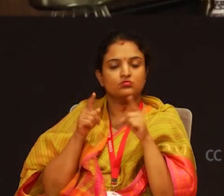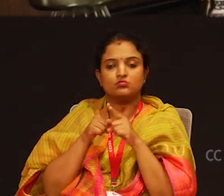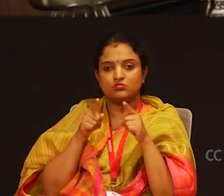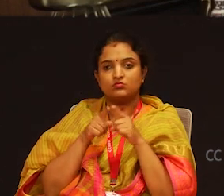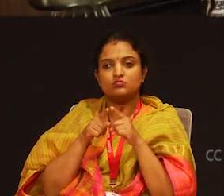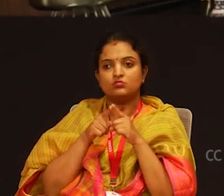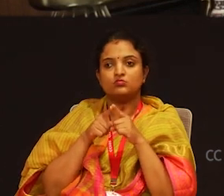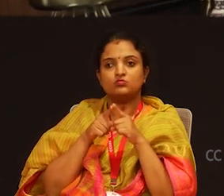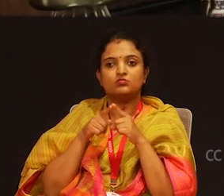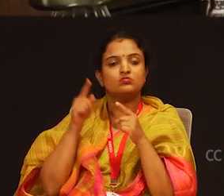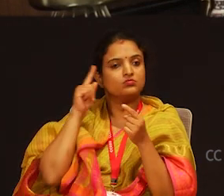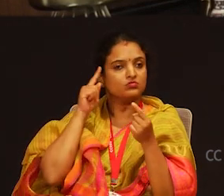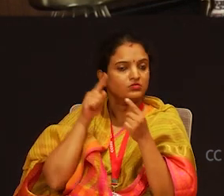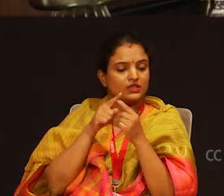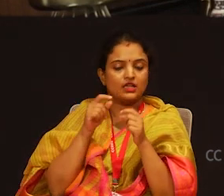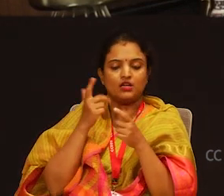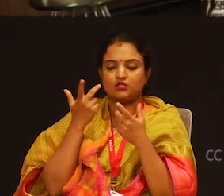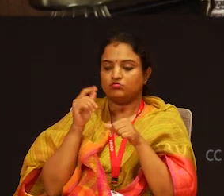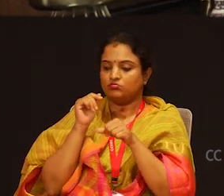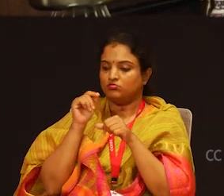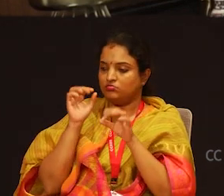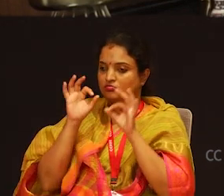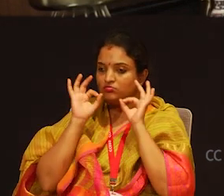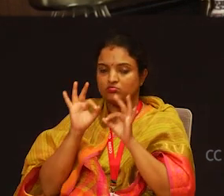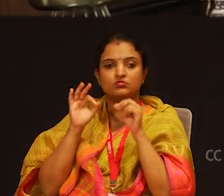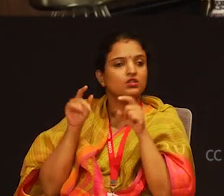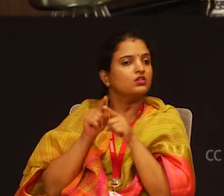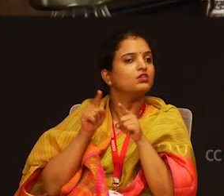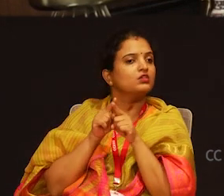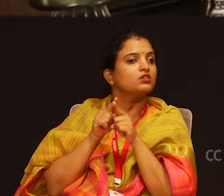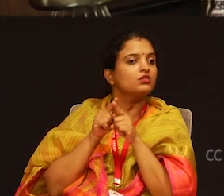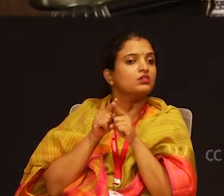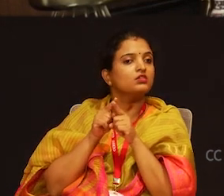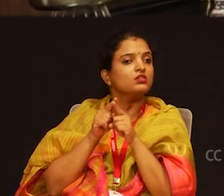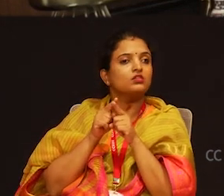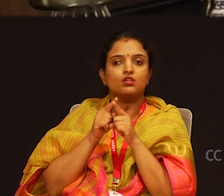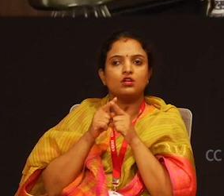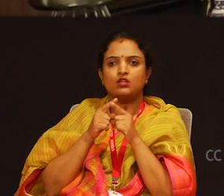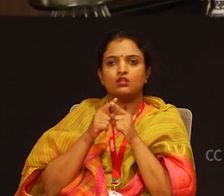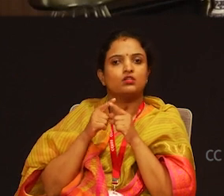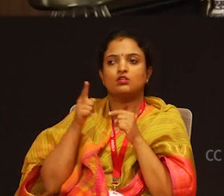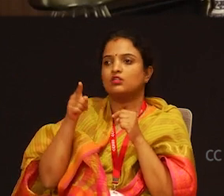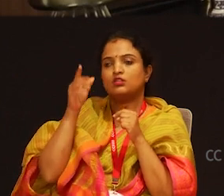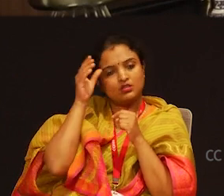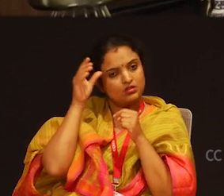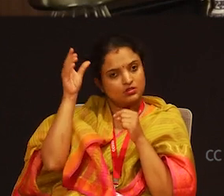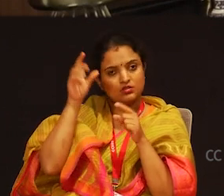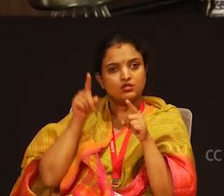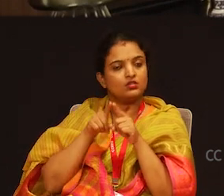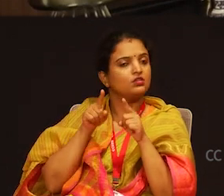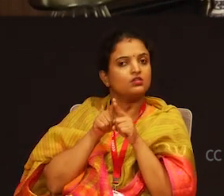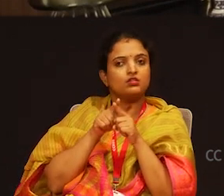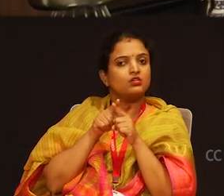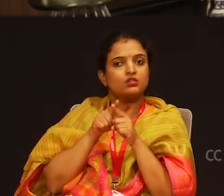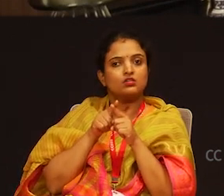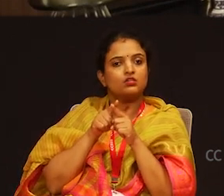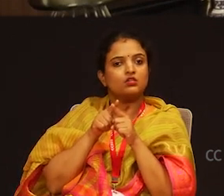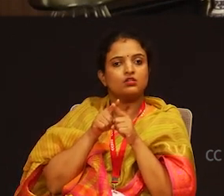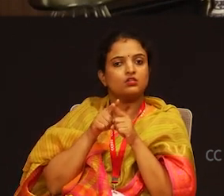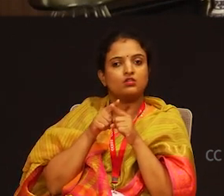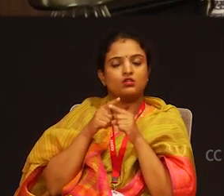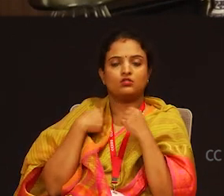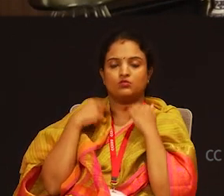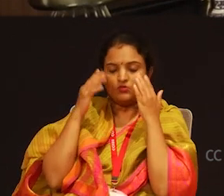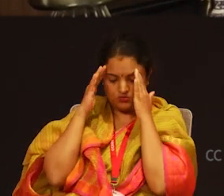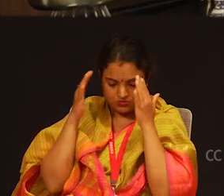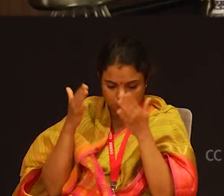should be your capability, that's your ability, right? So there is no concept of disability. We should focus